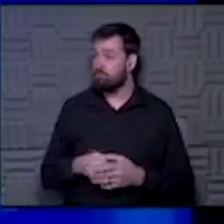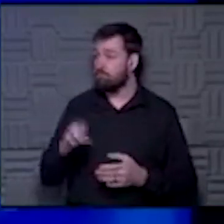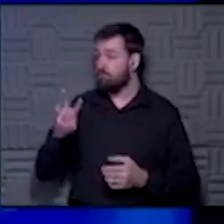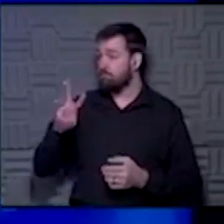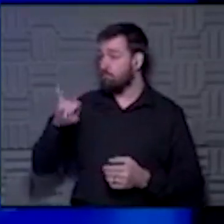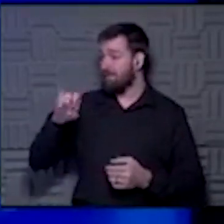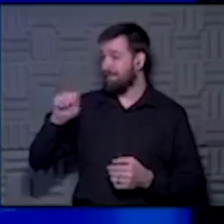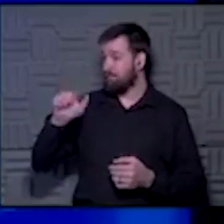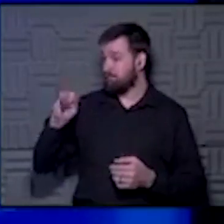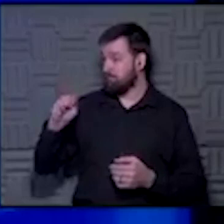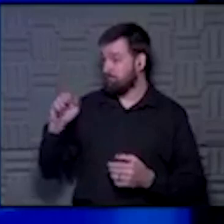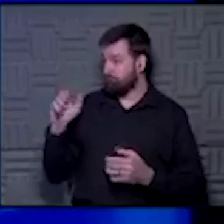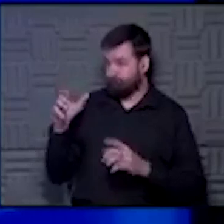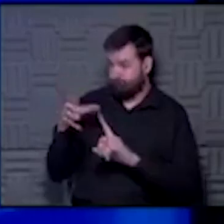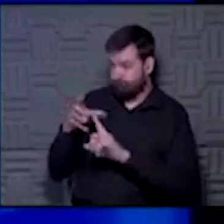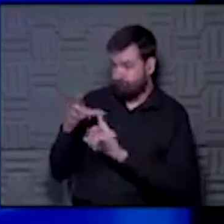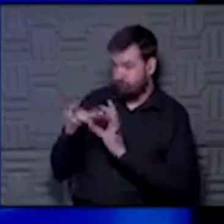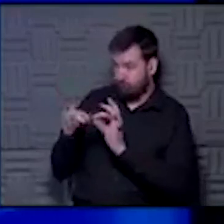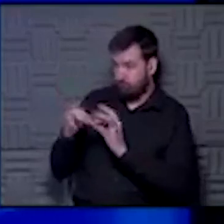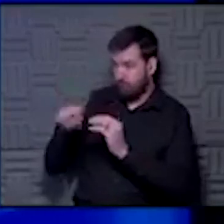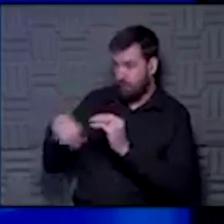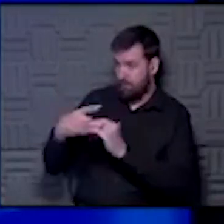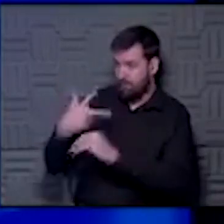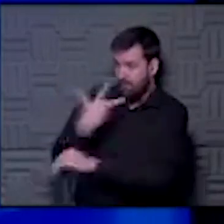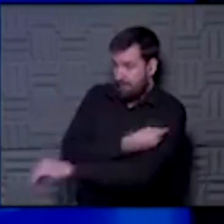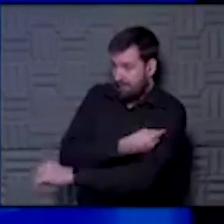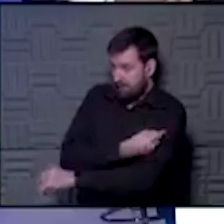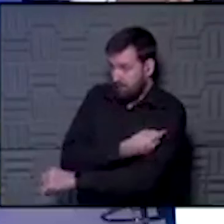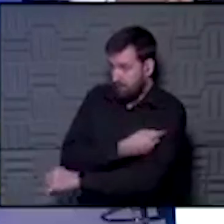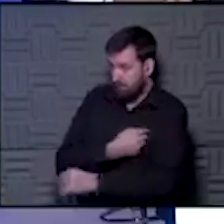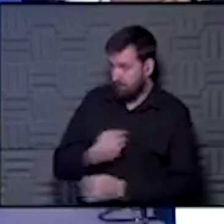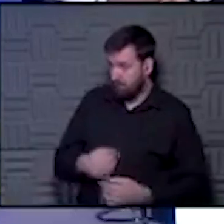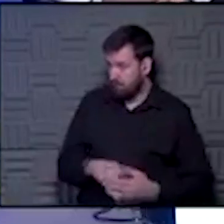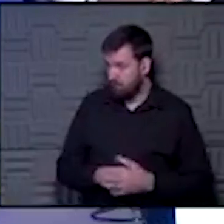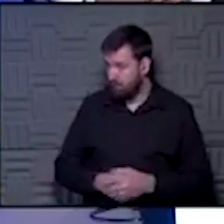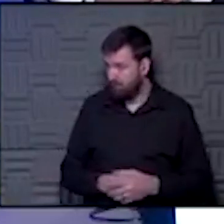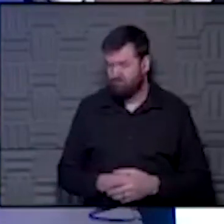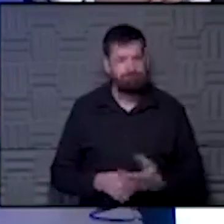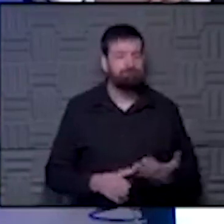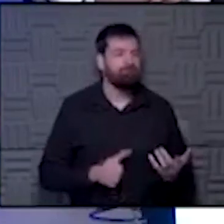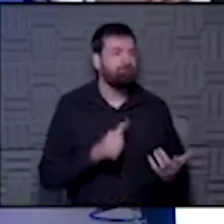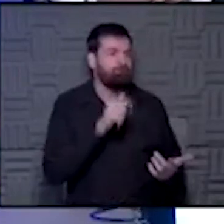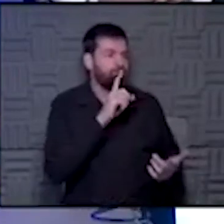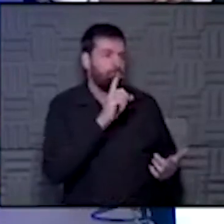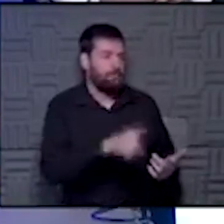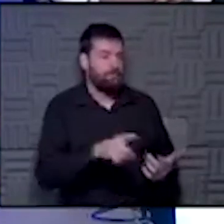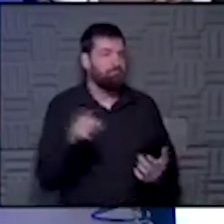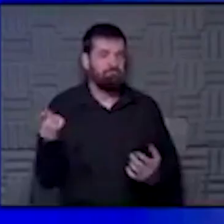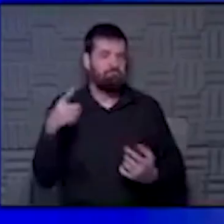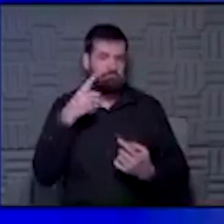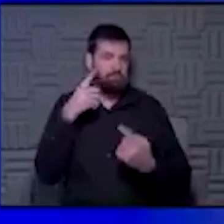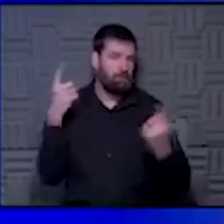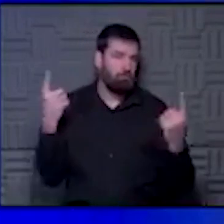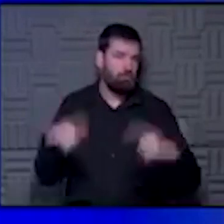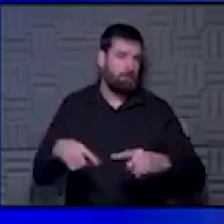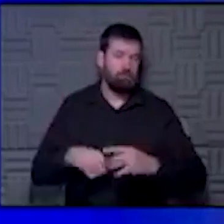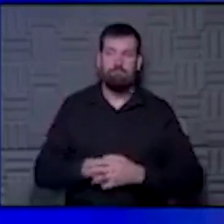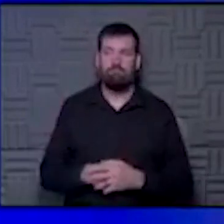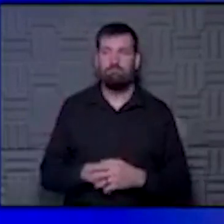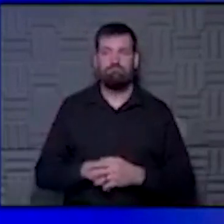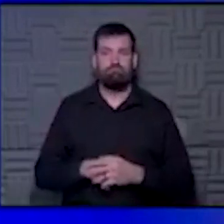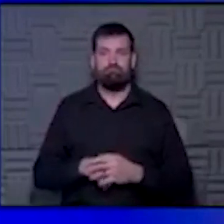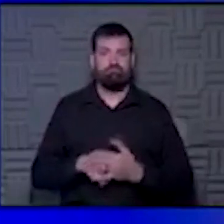Anything else you think on the vaccine front as far as timeline? Not really. I agree with you that there's